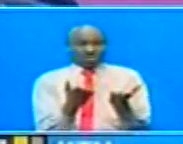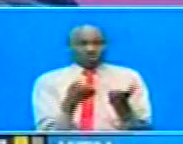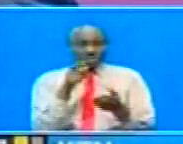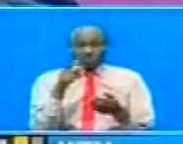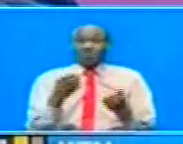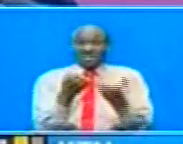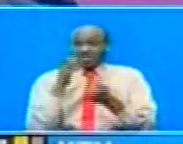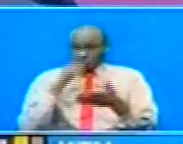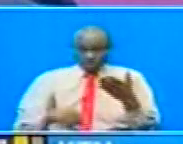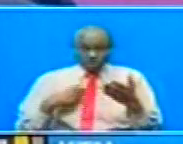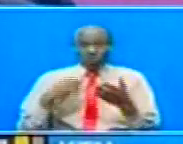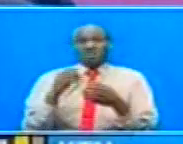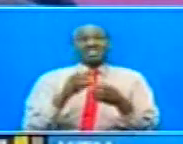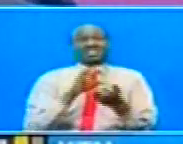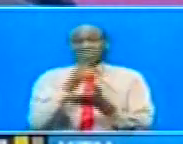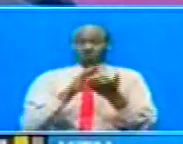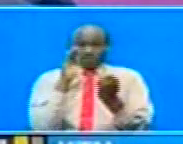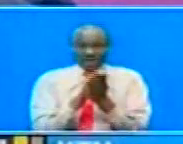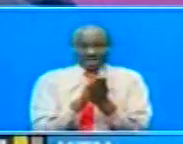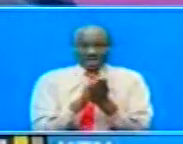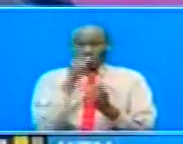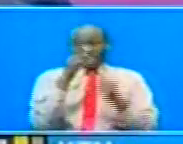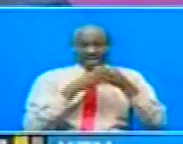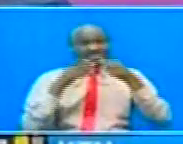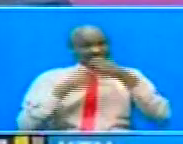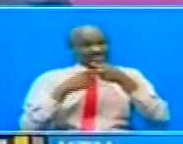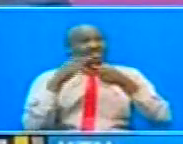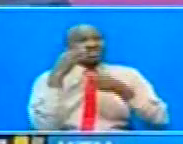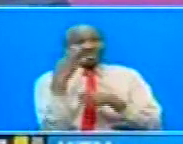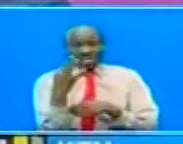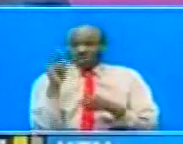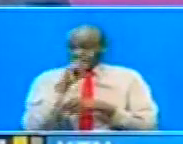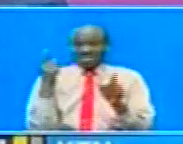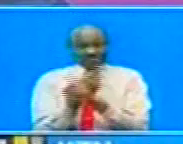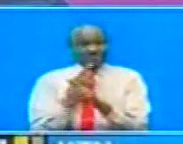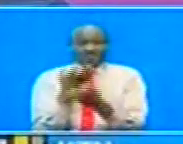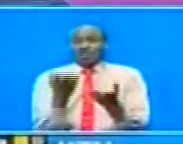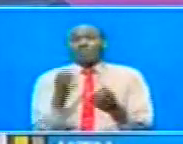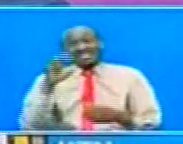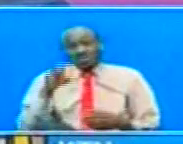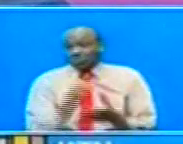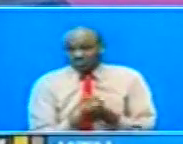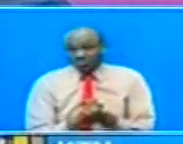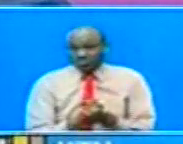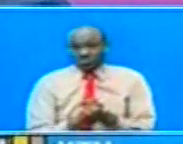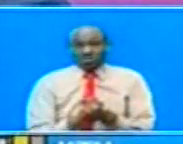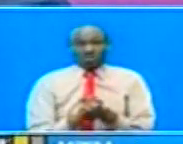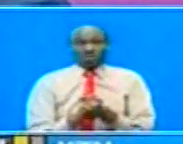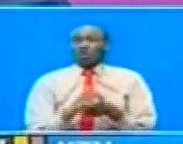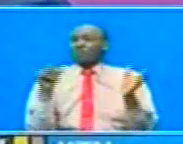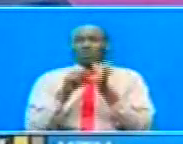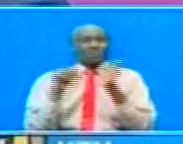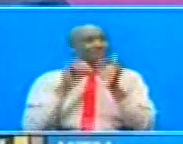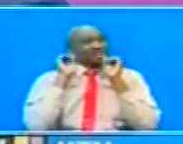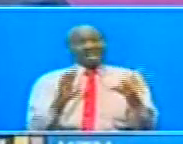because we needed to bring in Central Bank. This is the 1963. It can be used with any machine, in any Matatu. So there is no problem